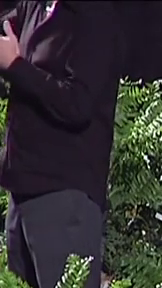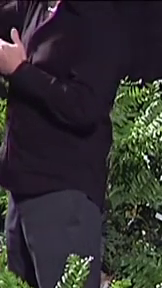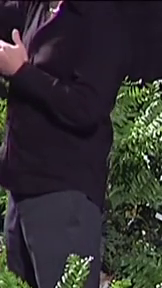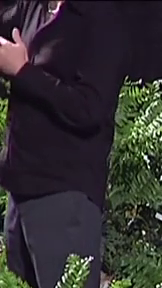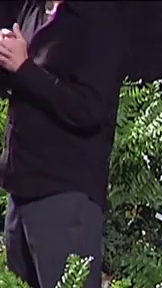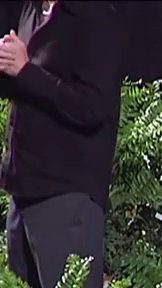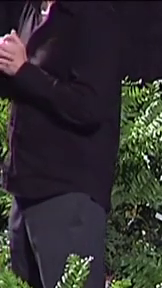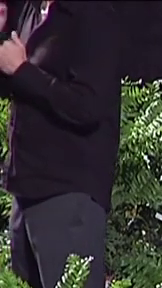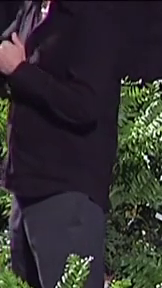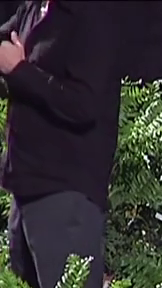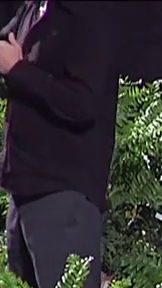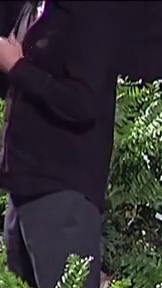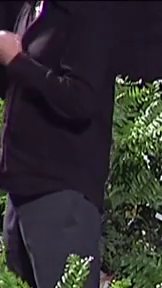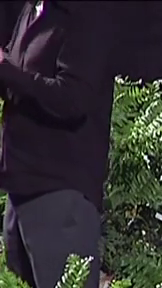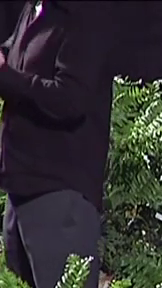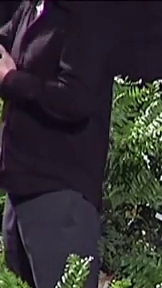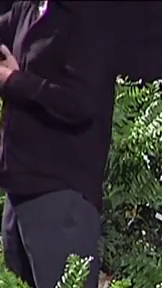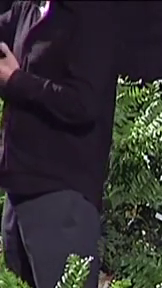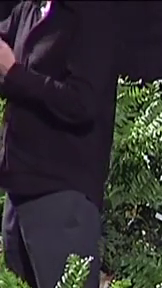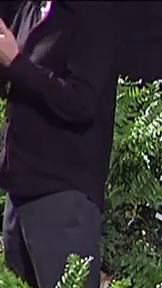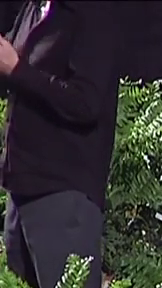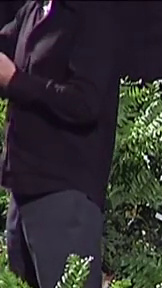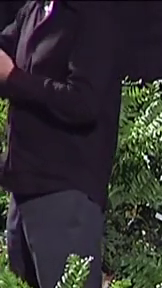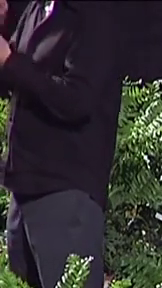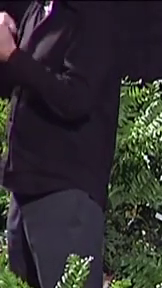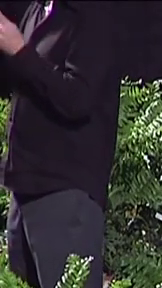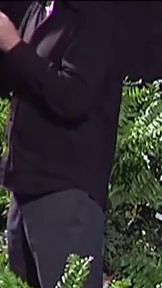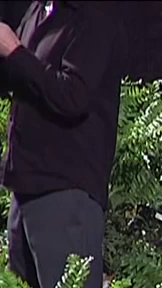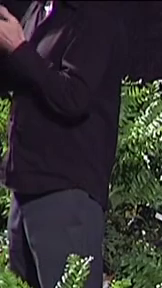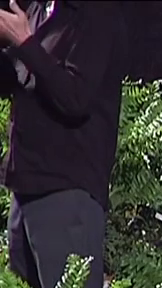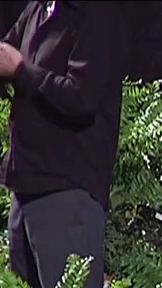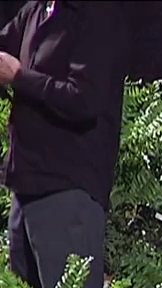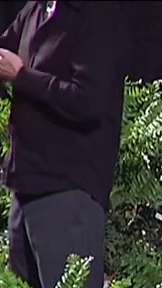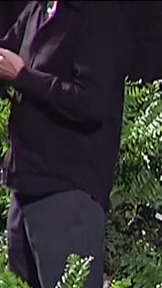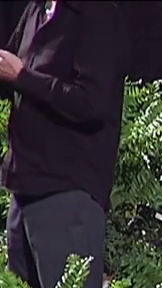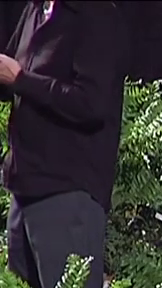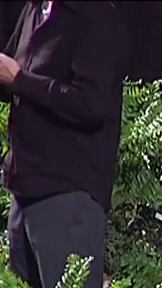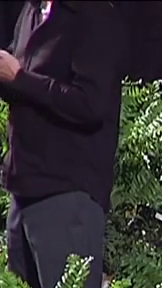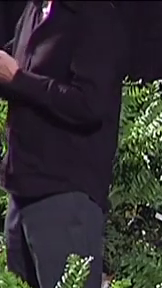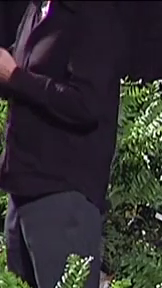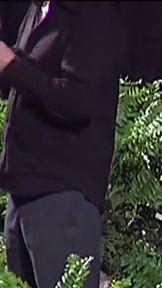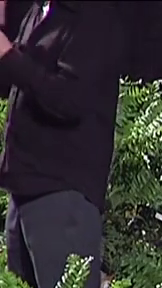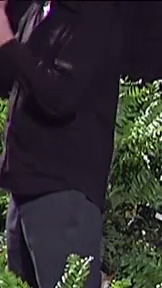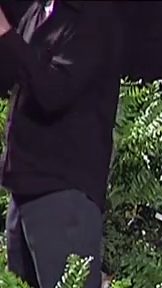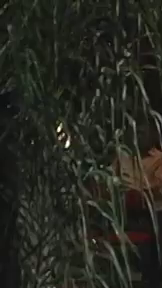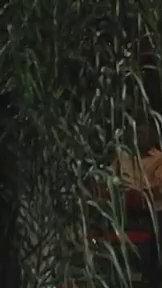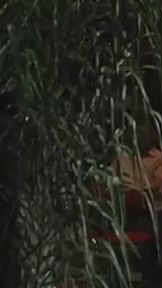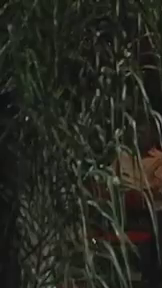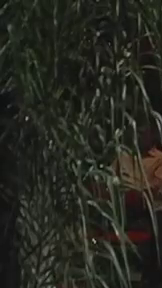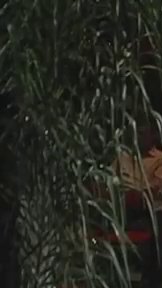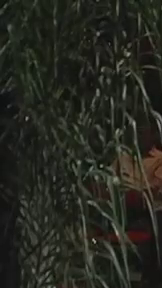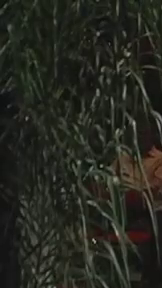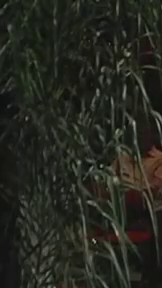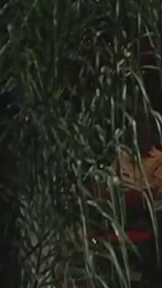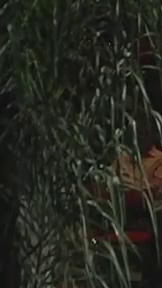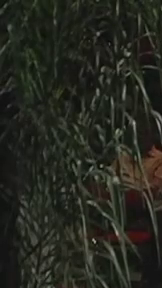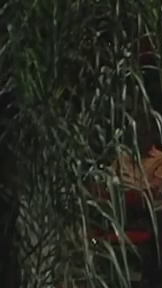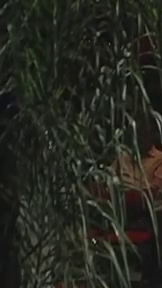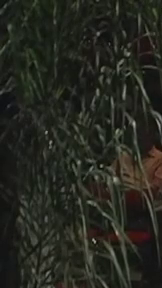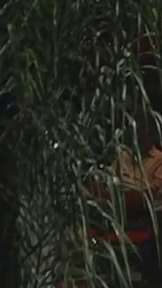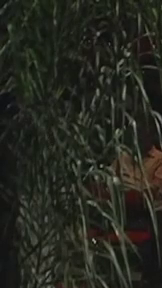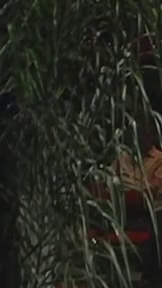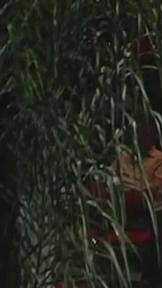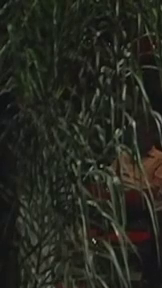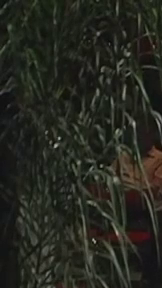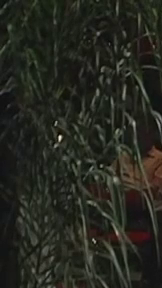He recently gave the commencement address to 4,000 people at the University of Texas, and has been featured on almost every media outlet, including 60 Minutes,